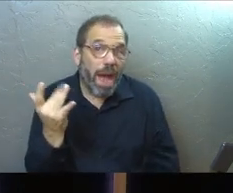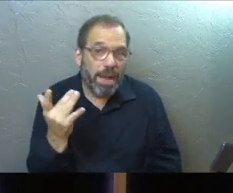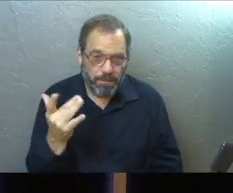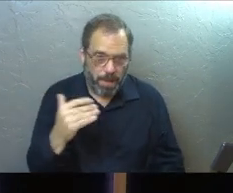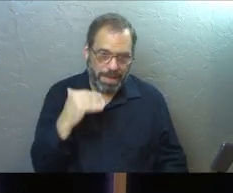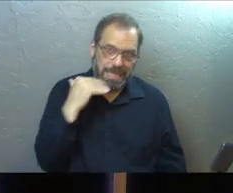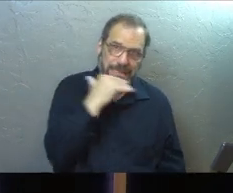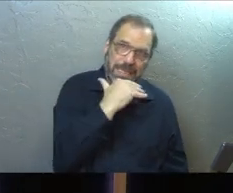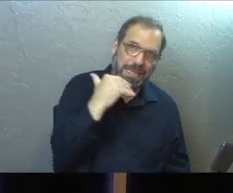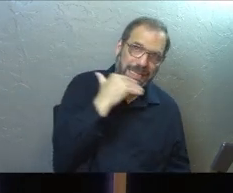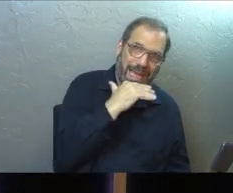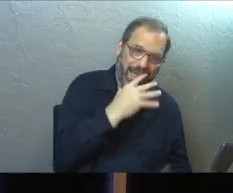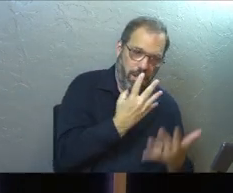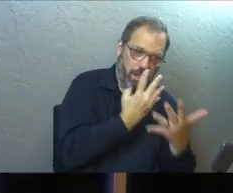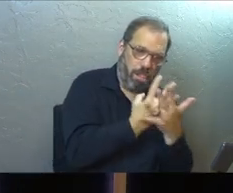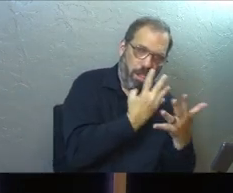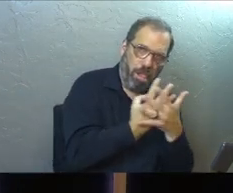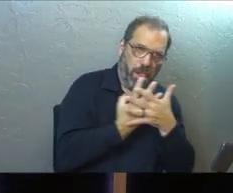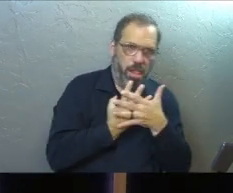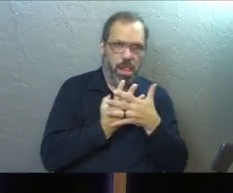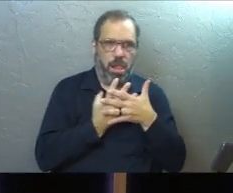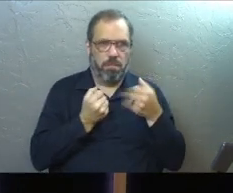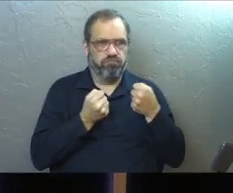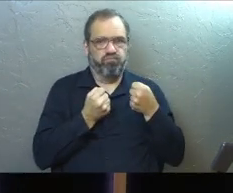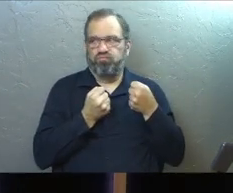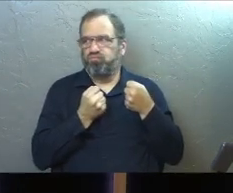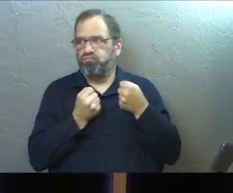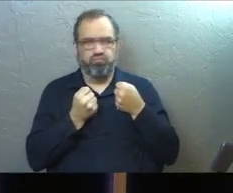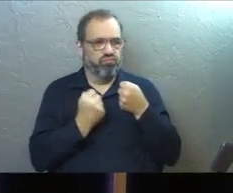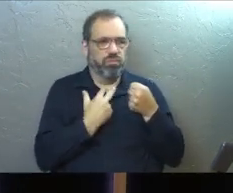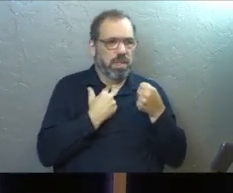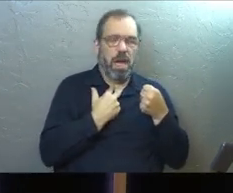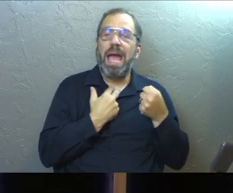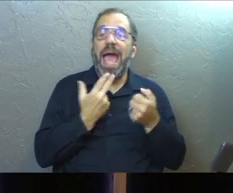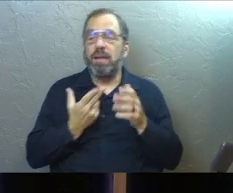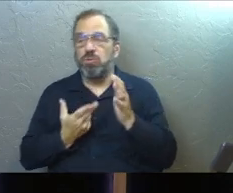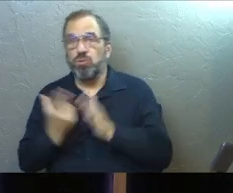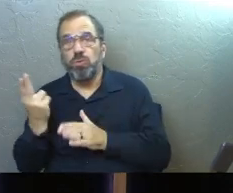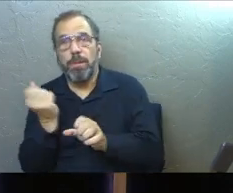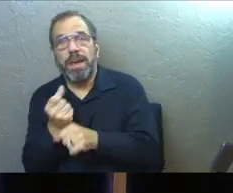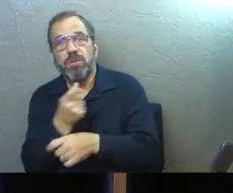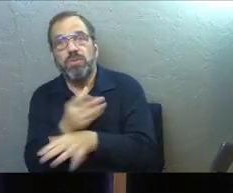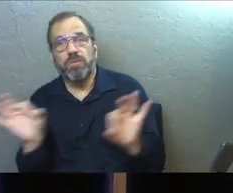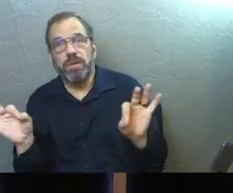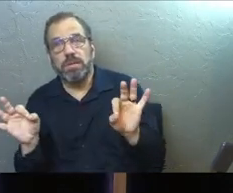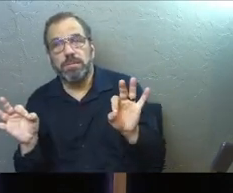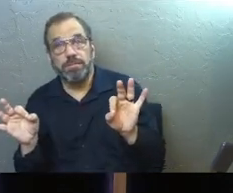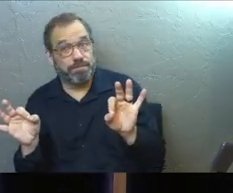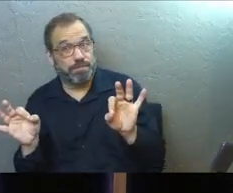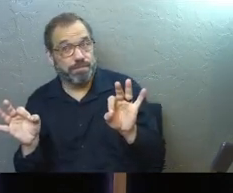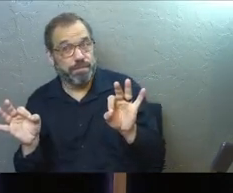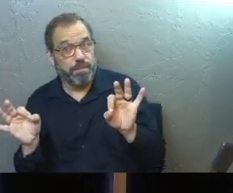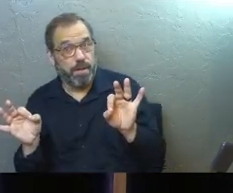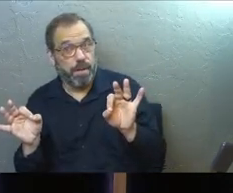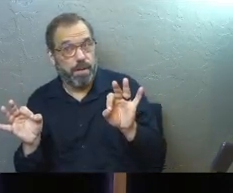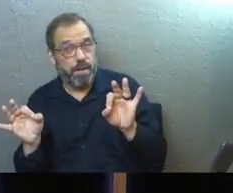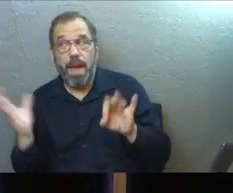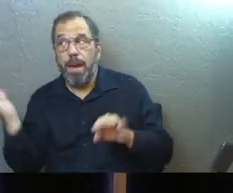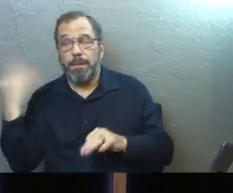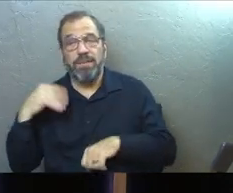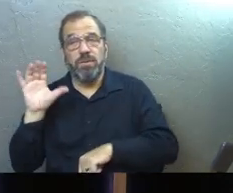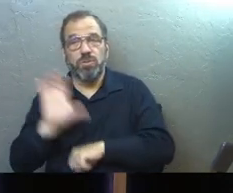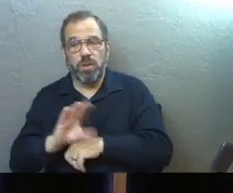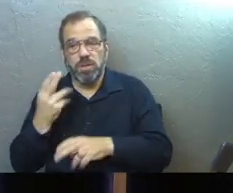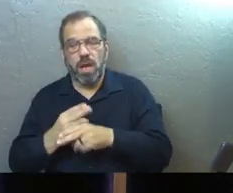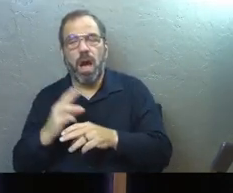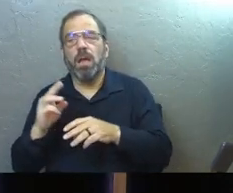Because the lie put you in a prison. And it's the truth that makes you free. So at my last church, we had a